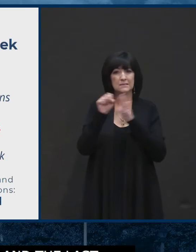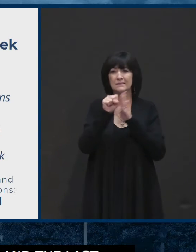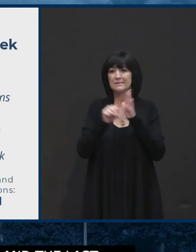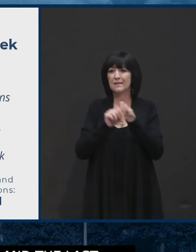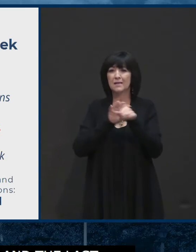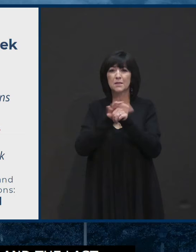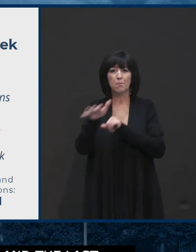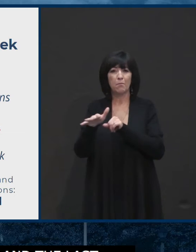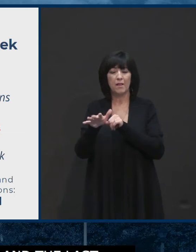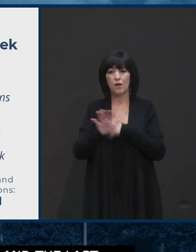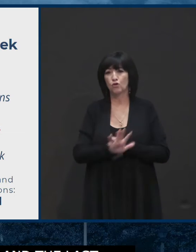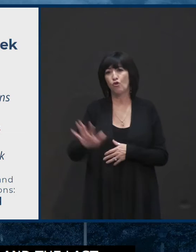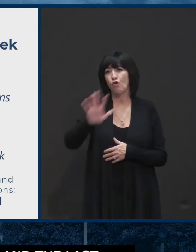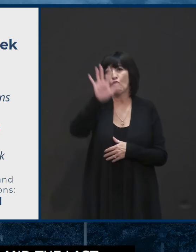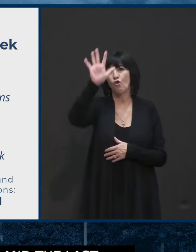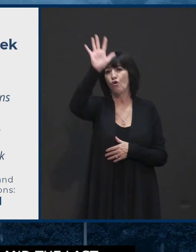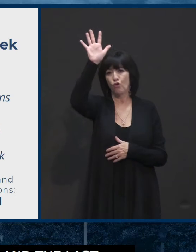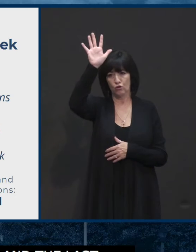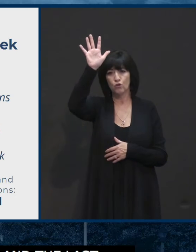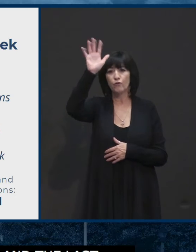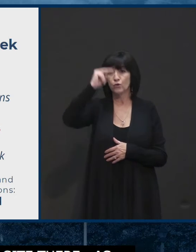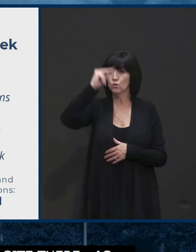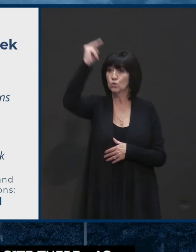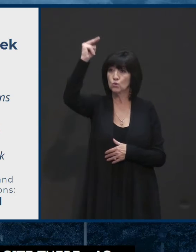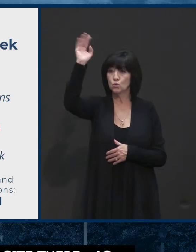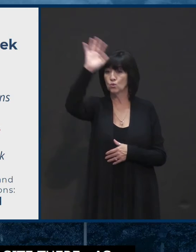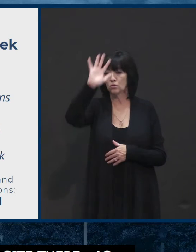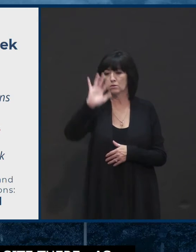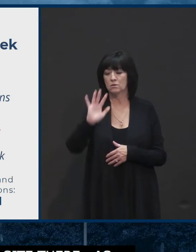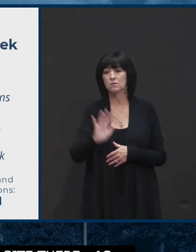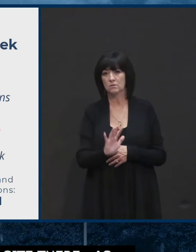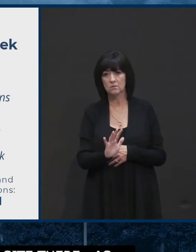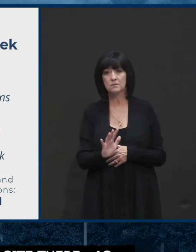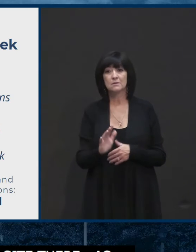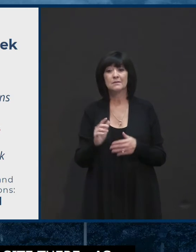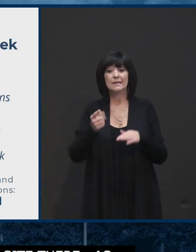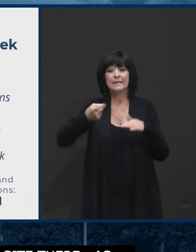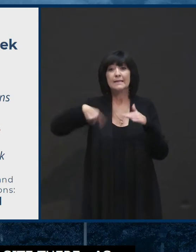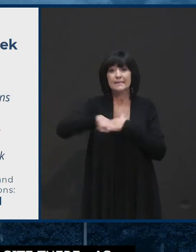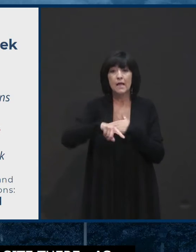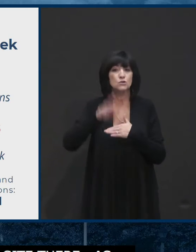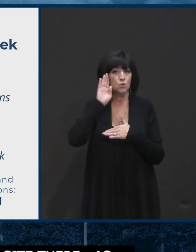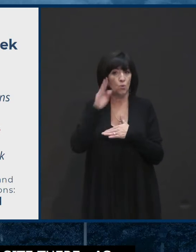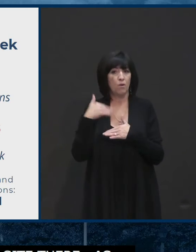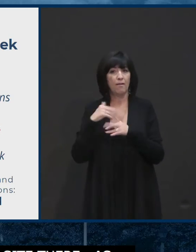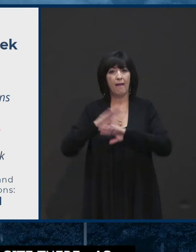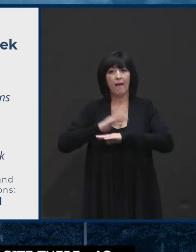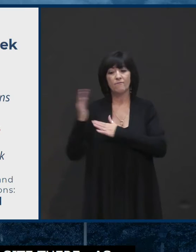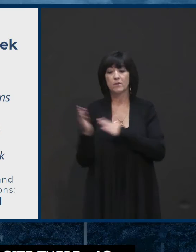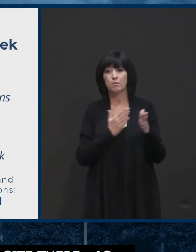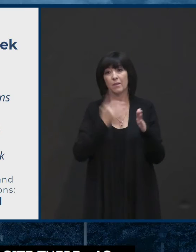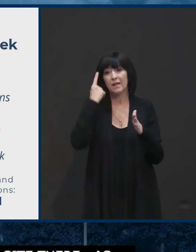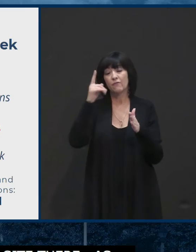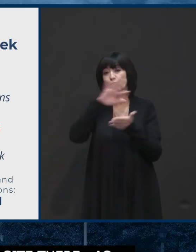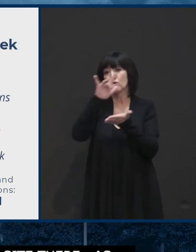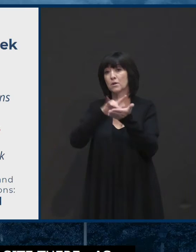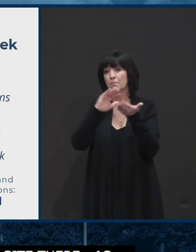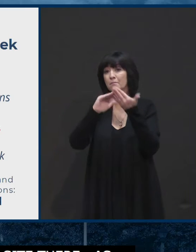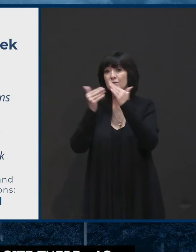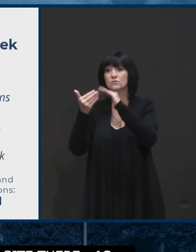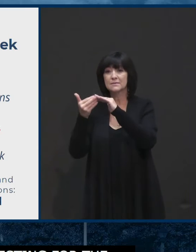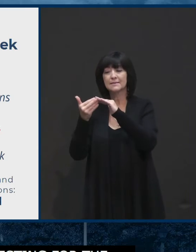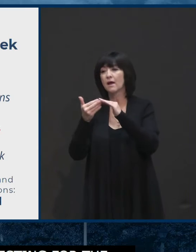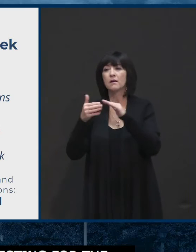testing planned for the Middletown area as well early next week. It's just not loaded in the system yet, but go to